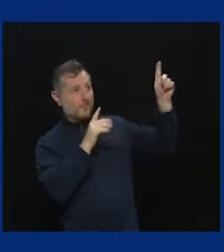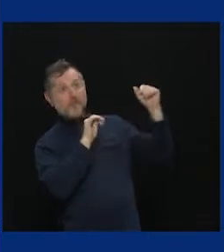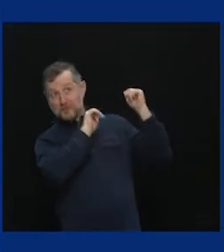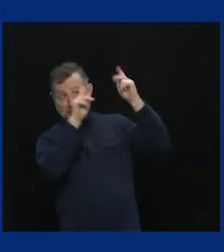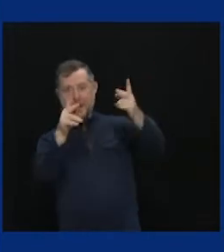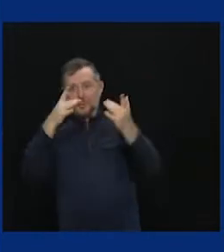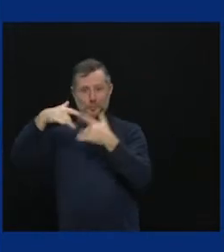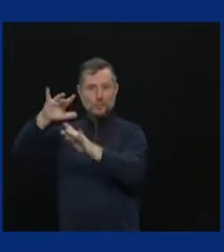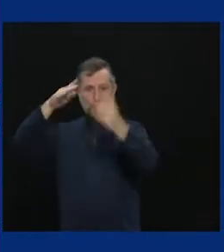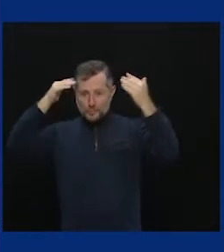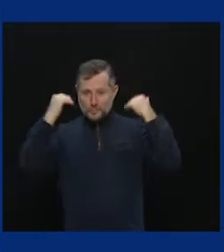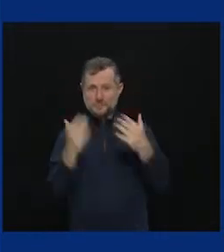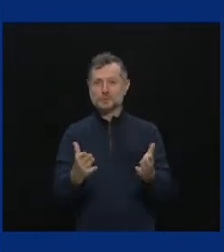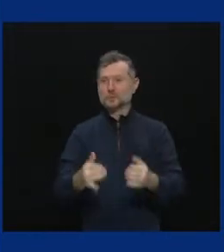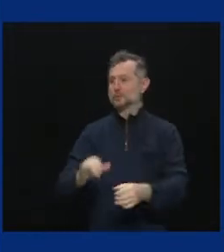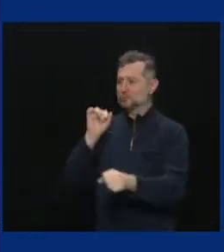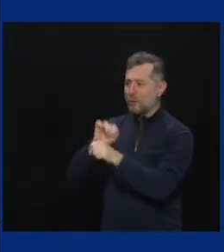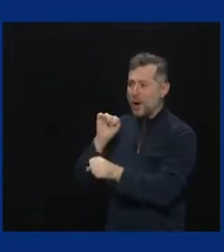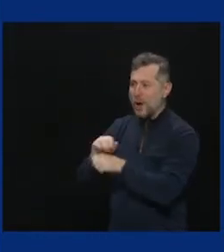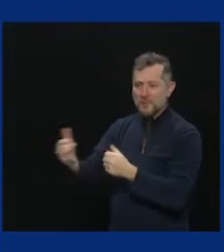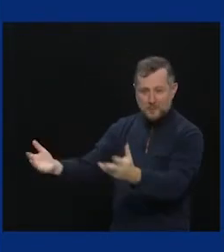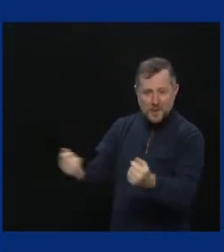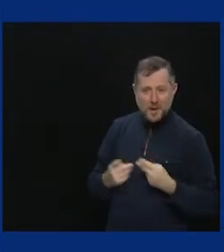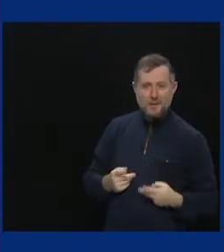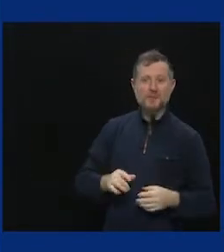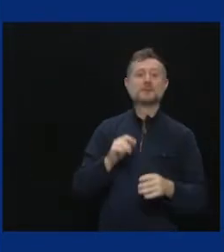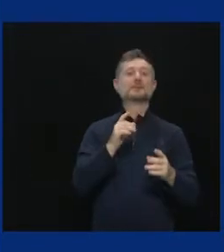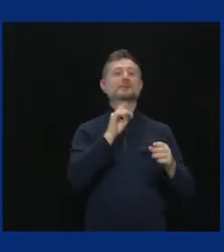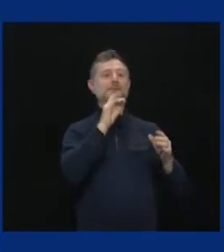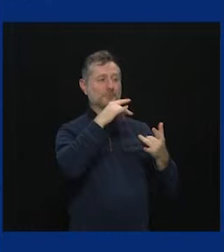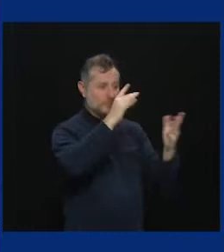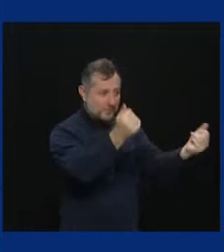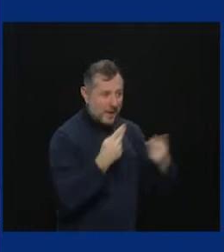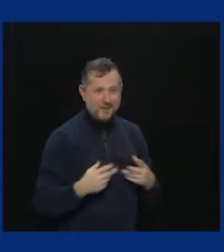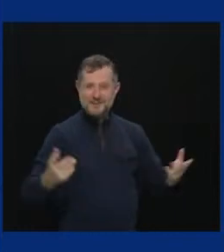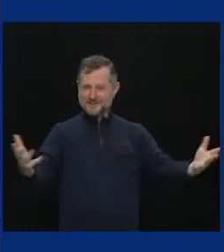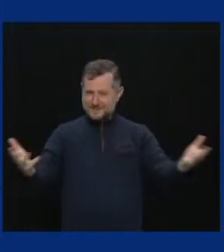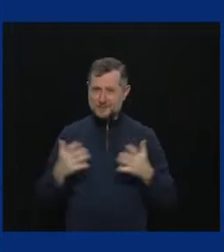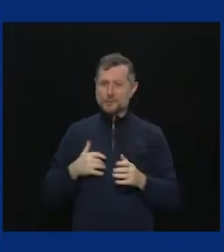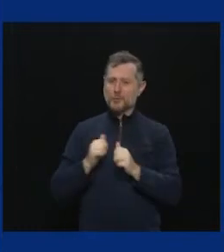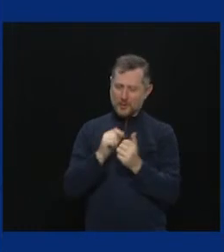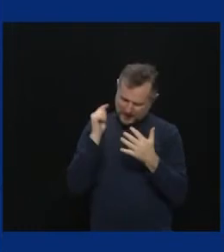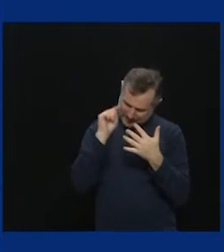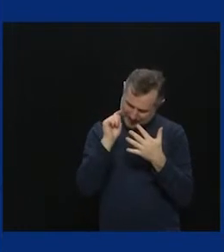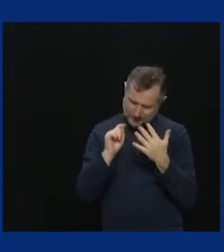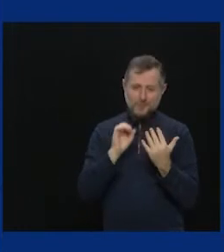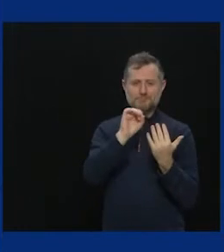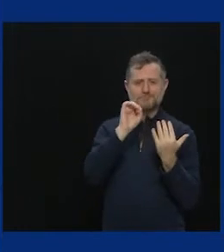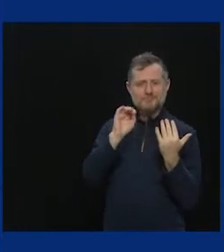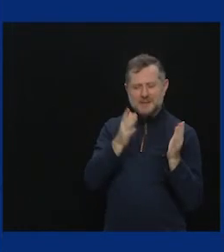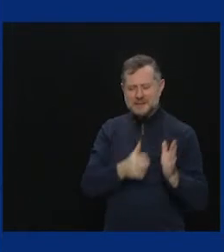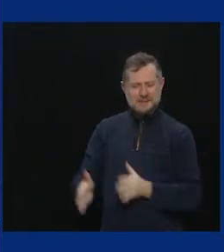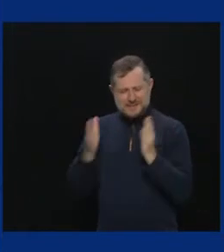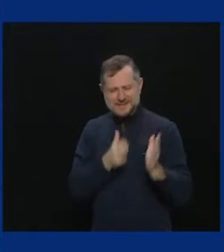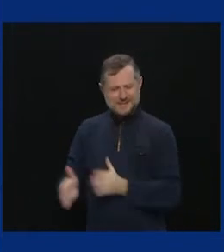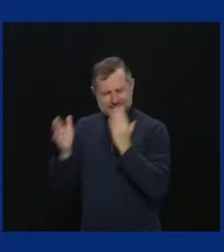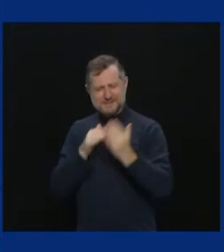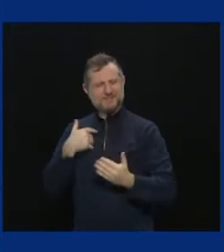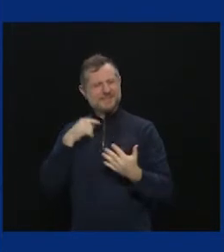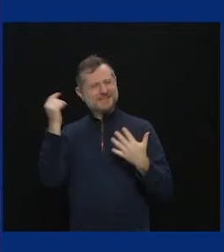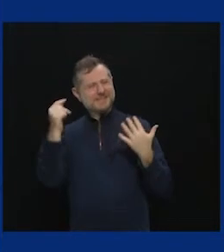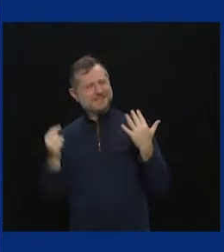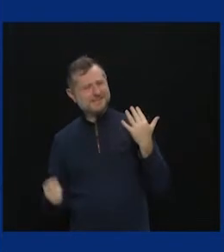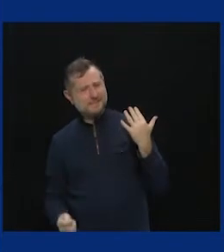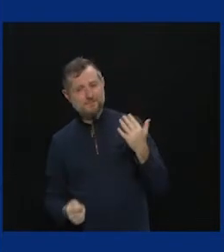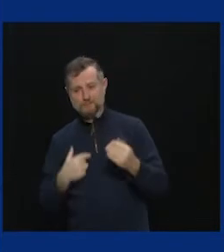jobs back, we got the workers back, and it all began here with these targeted approaches, this way we can put incentives on the table